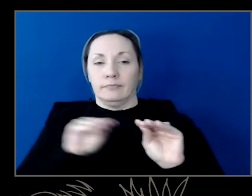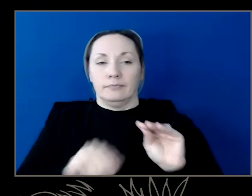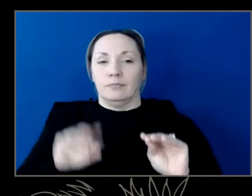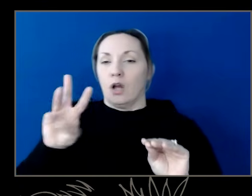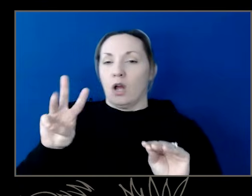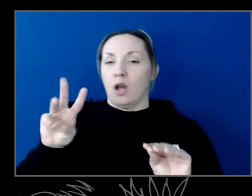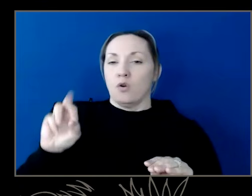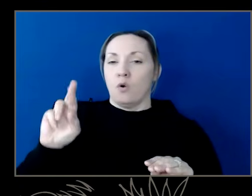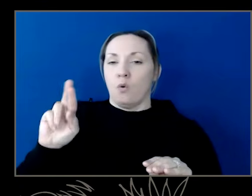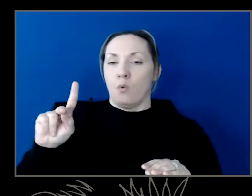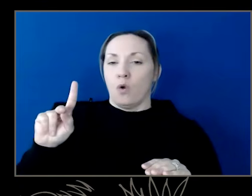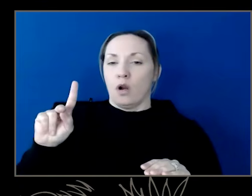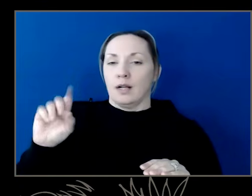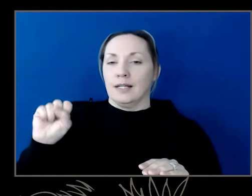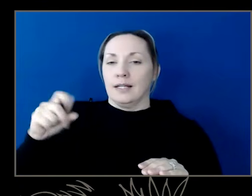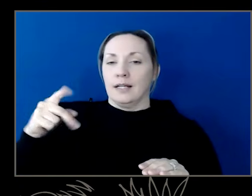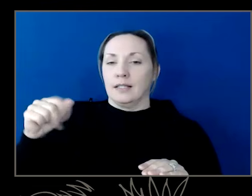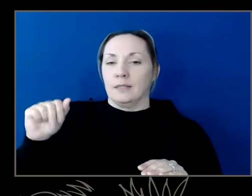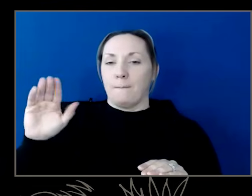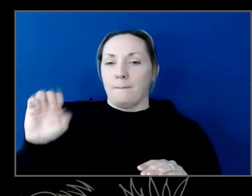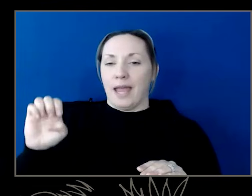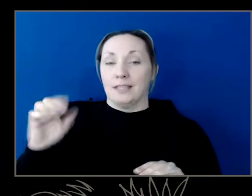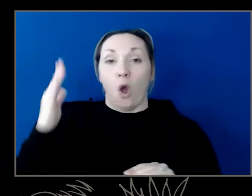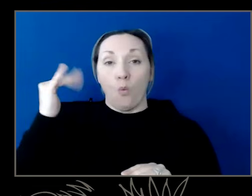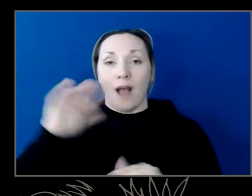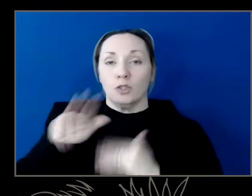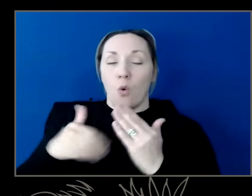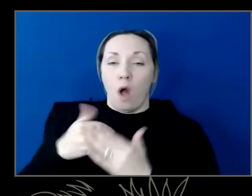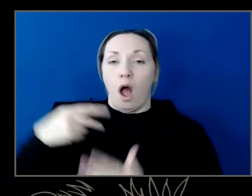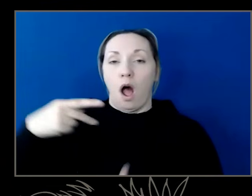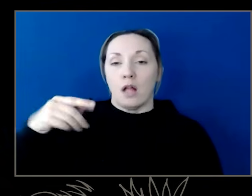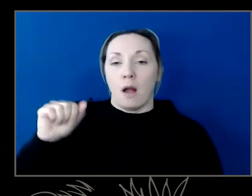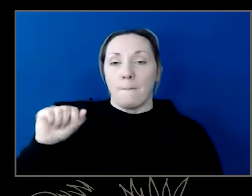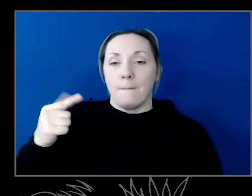of our packages are listed there. And we're going to run time again.